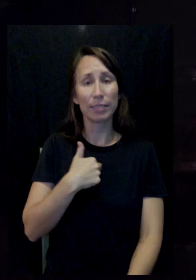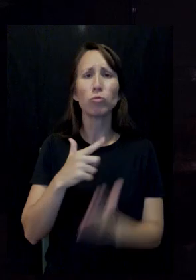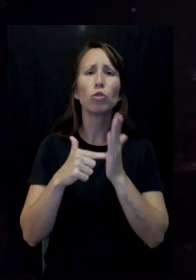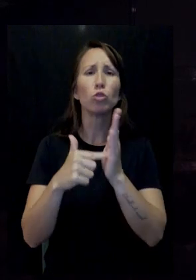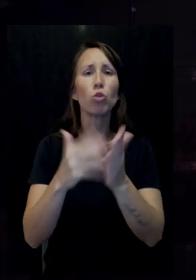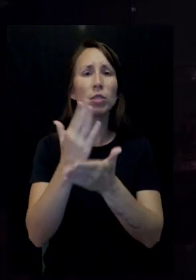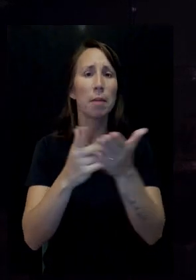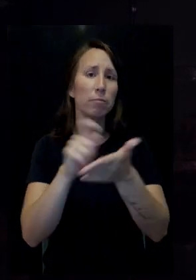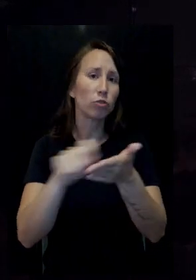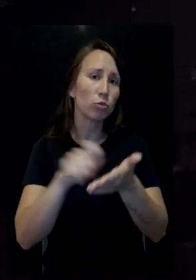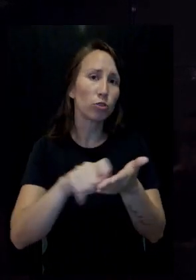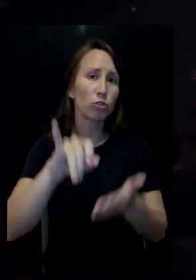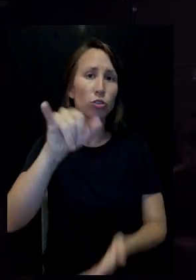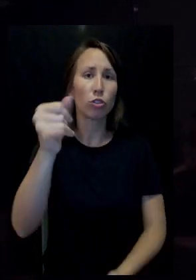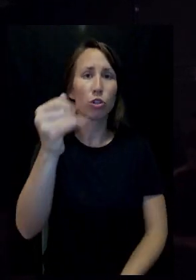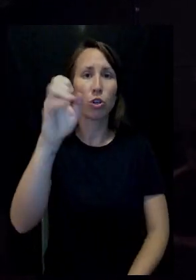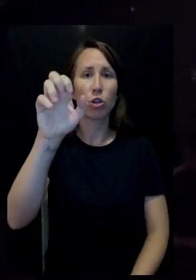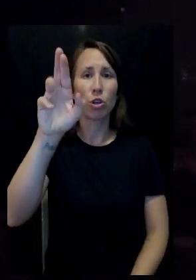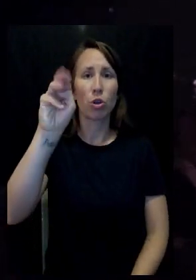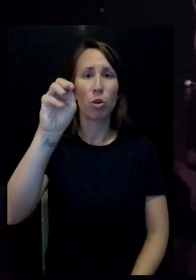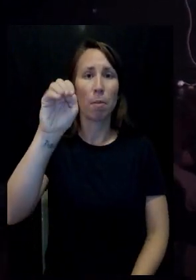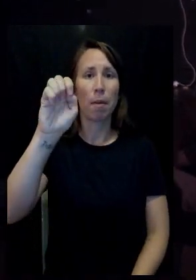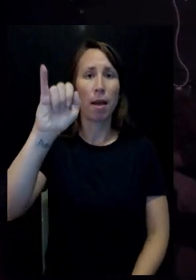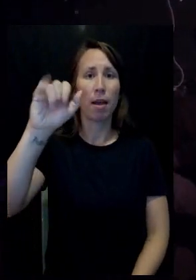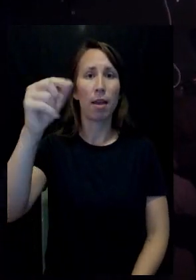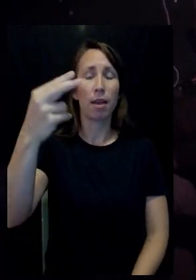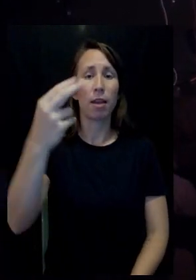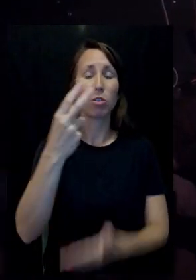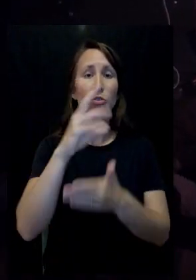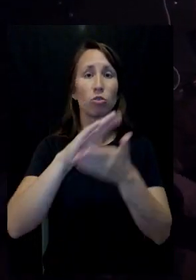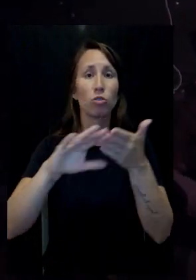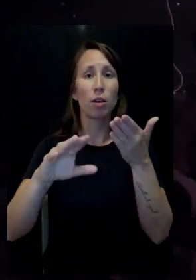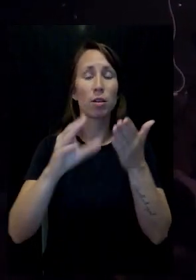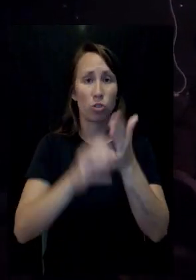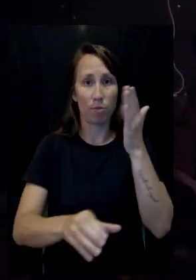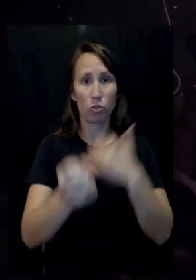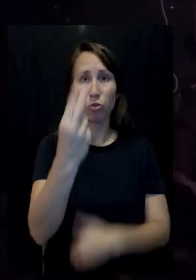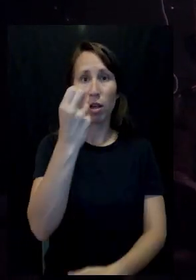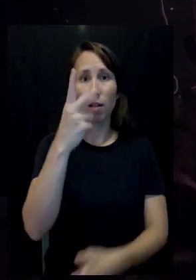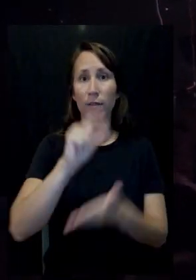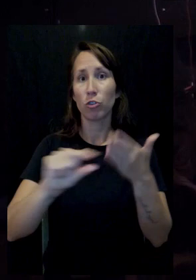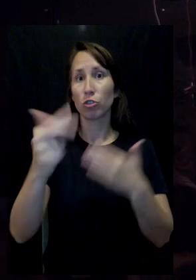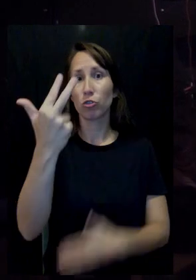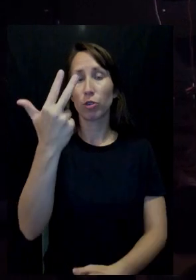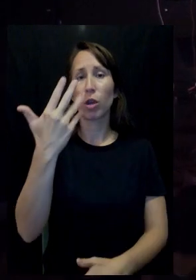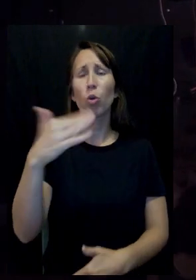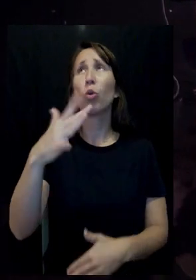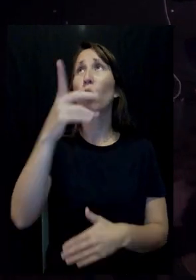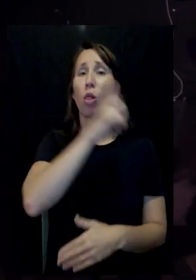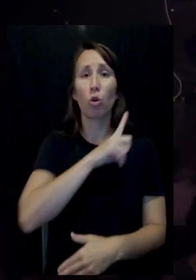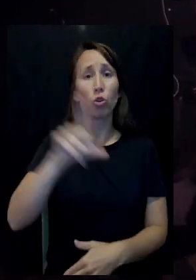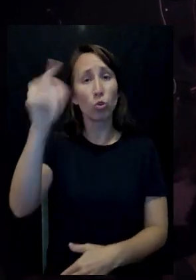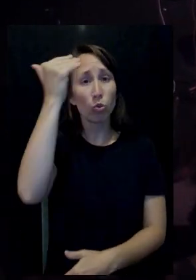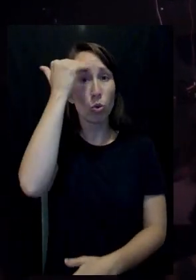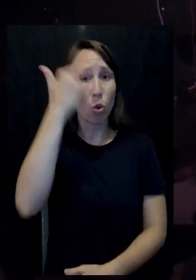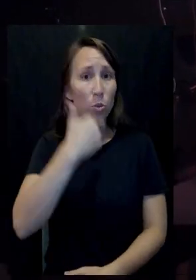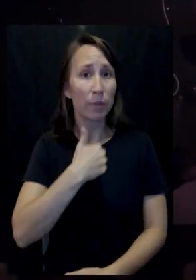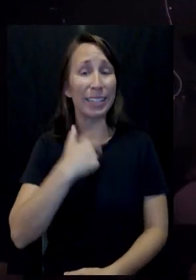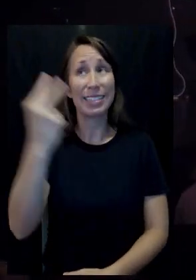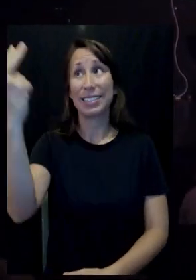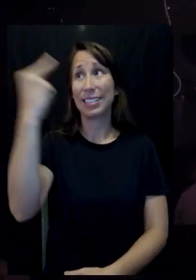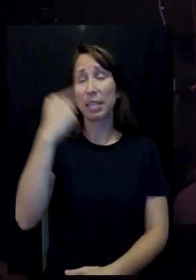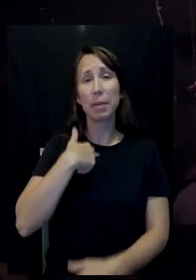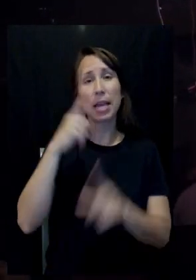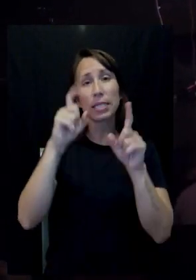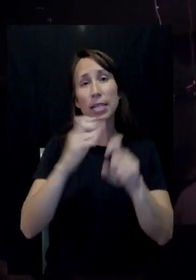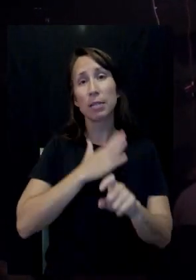Let me show you a couple scriptures. Jeremiah 12 and verse 3. But you, O Lord, know me, you see me, and